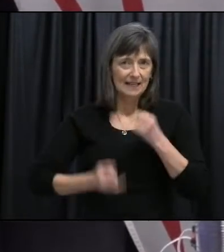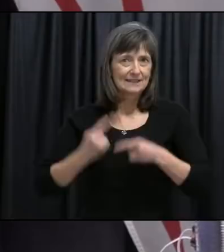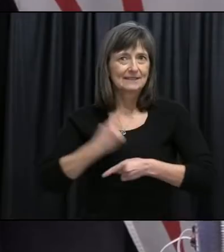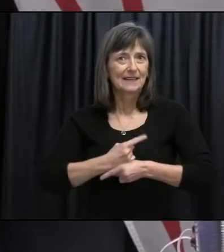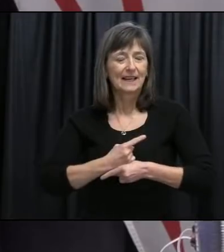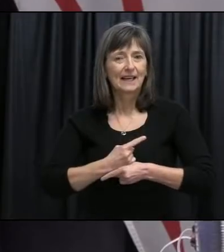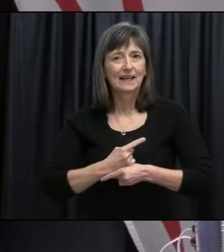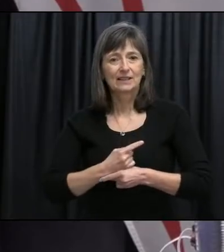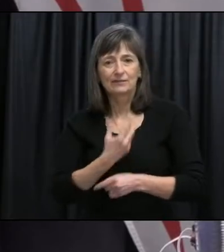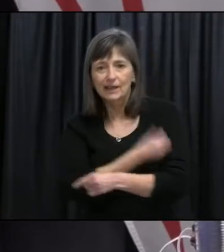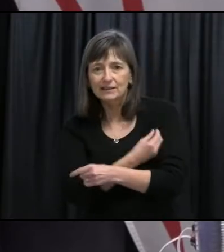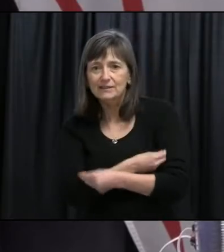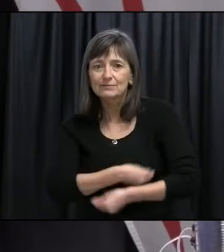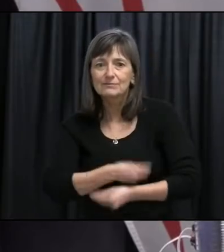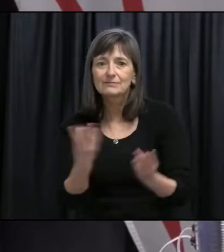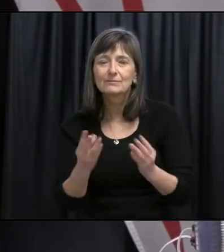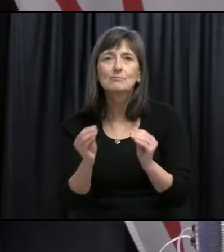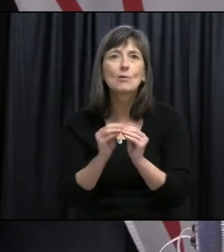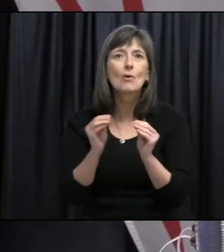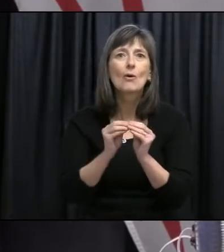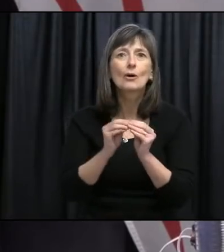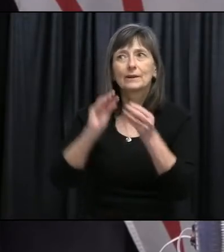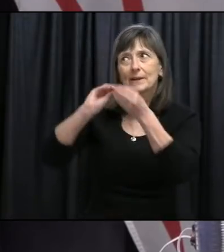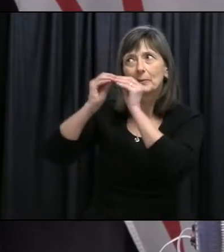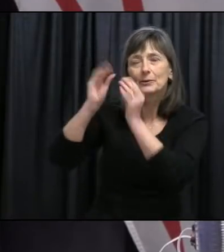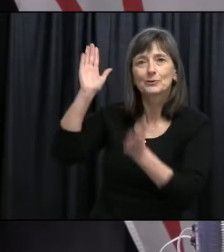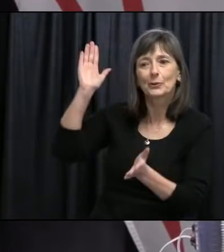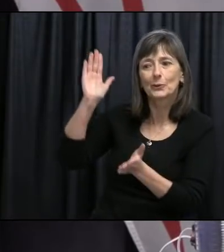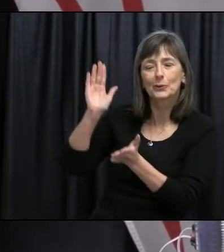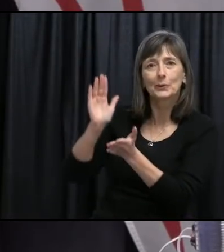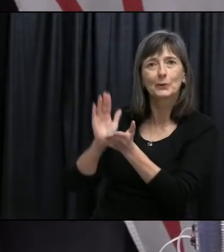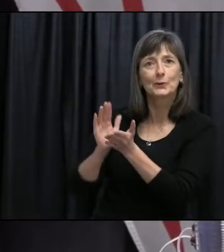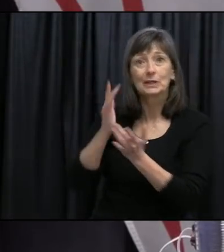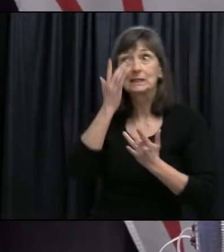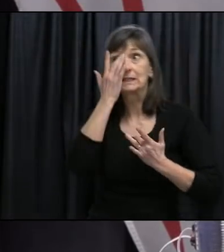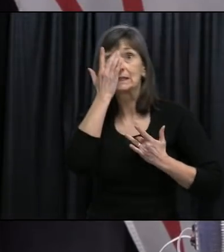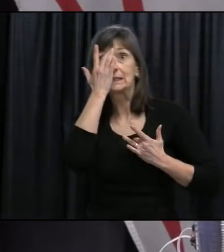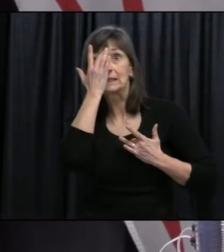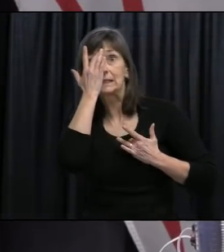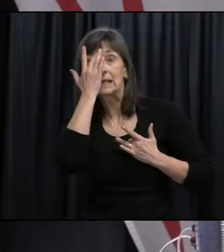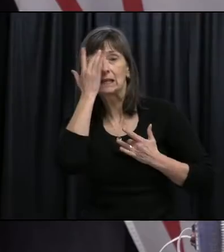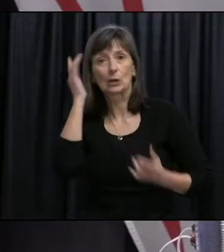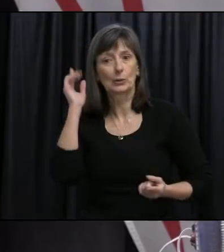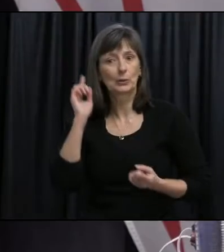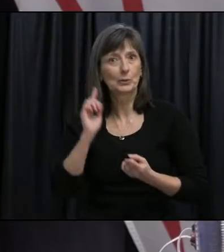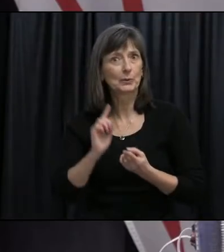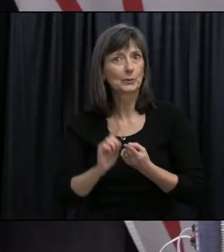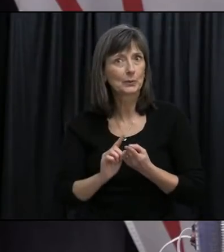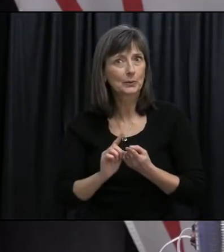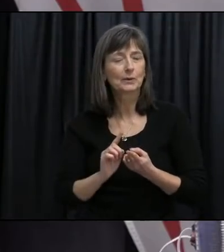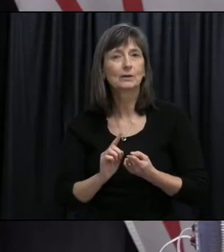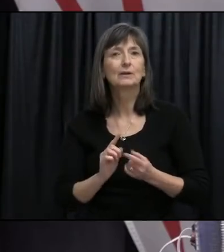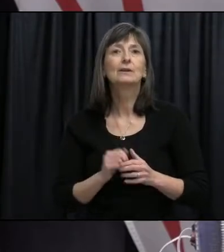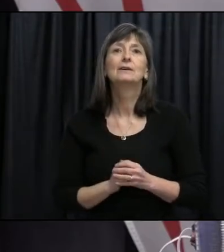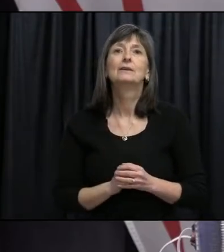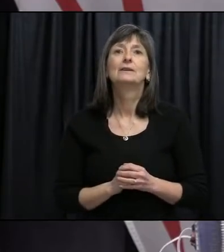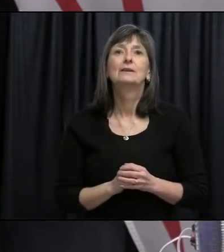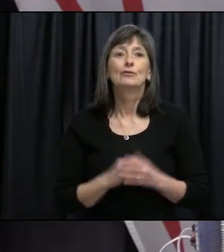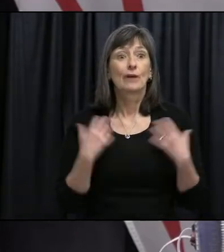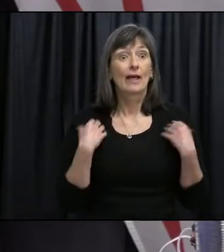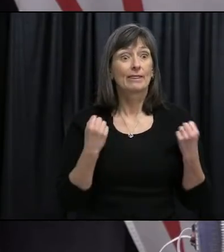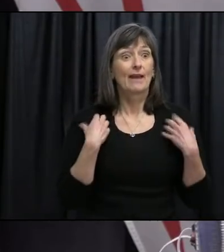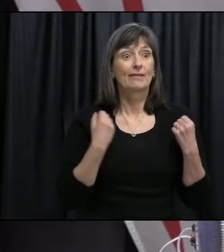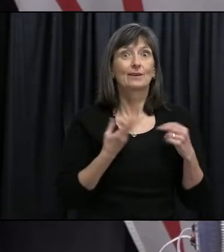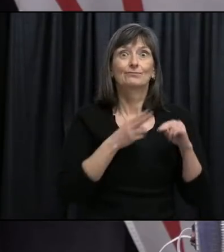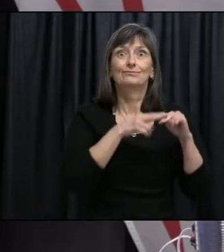distribute vaccines and the numbers continue to go down. The active cases and the number of recoveries continue to go up. I'd just like